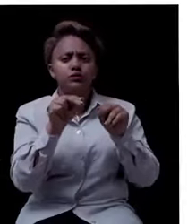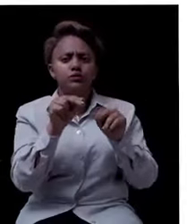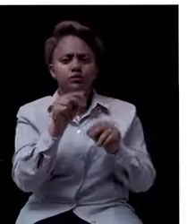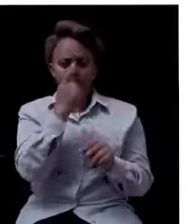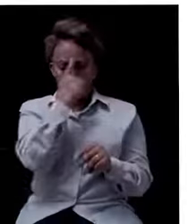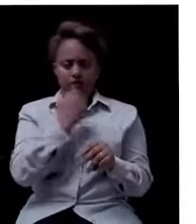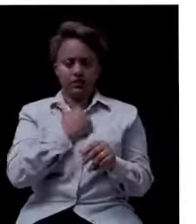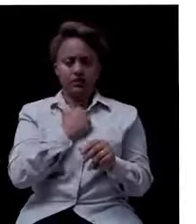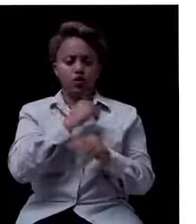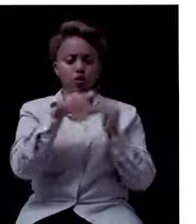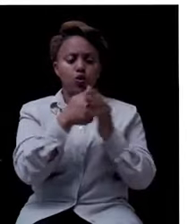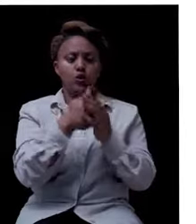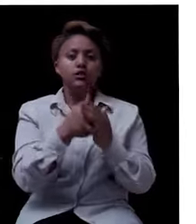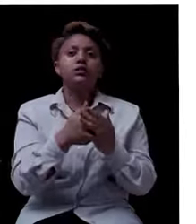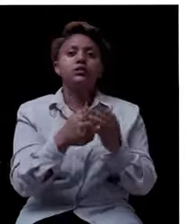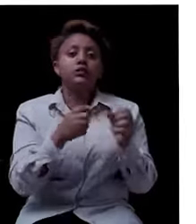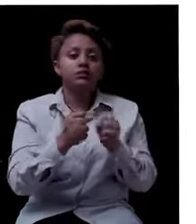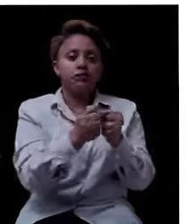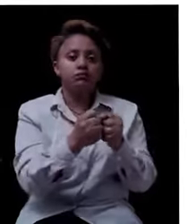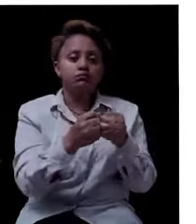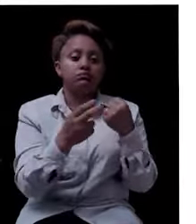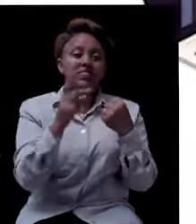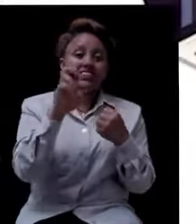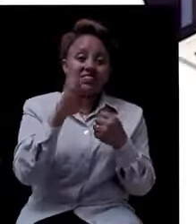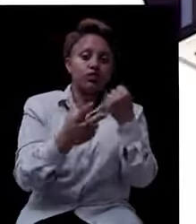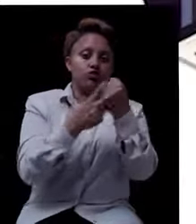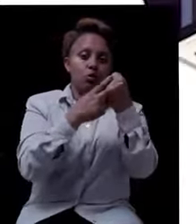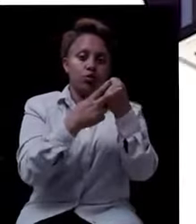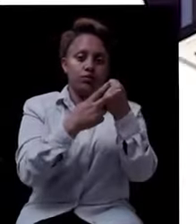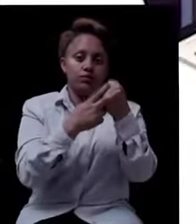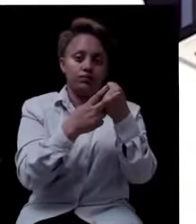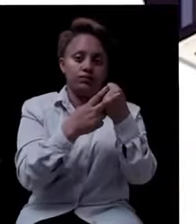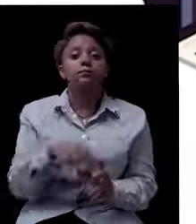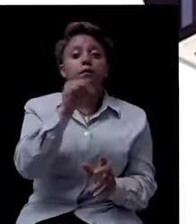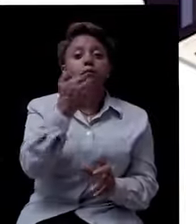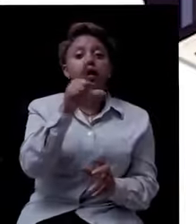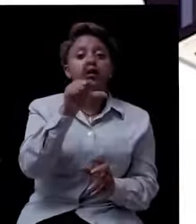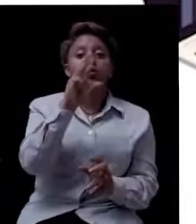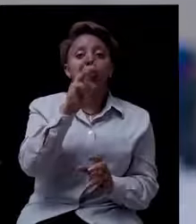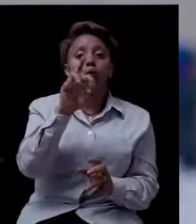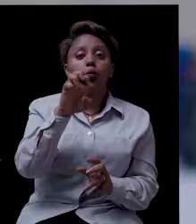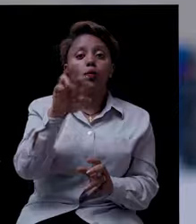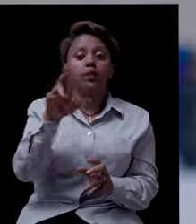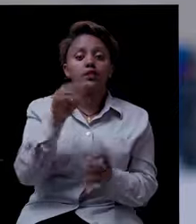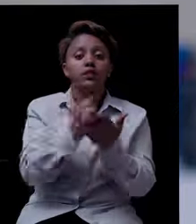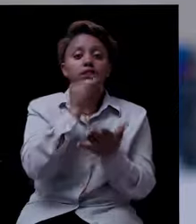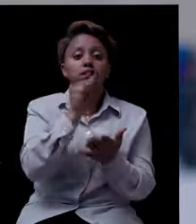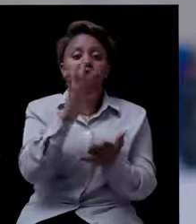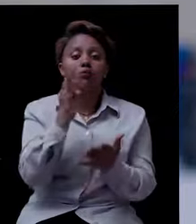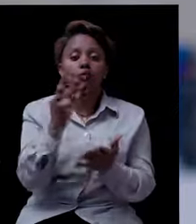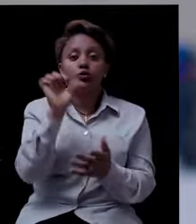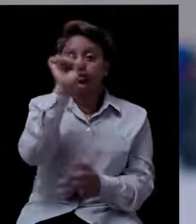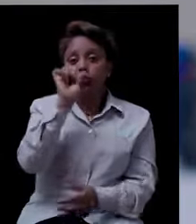by blocking access to files or the computer system until the ransom is paid. Paying the ransom